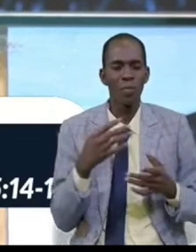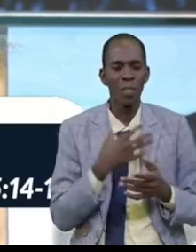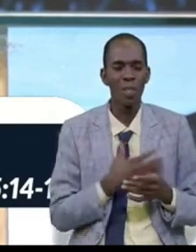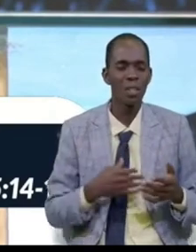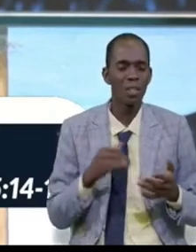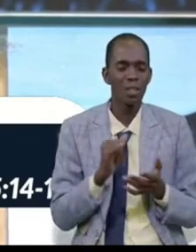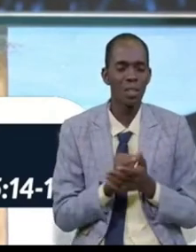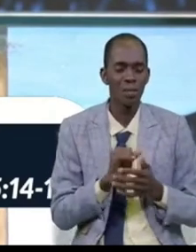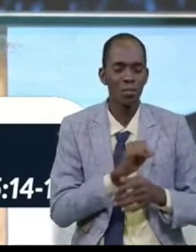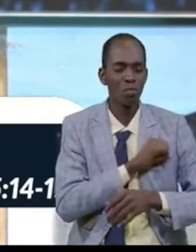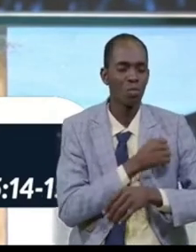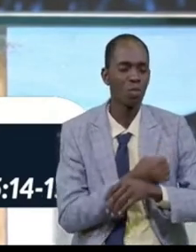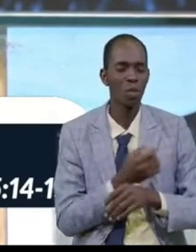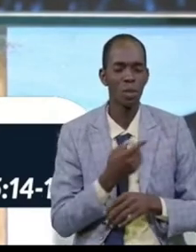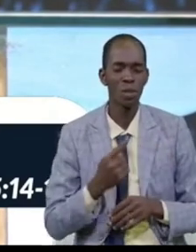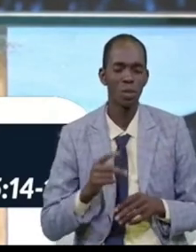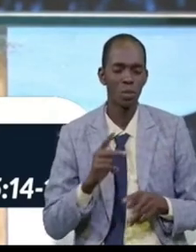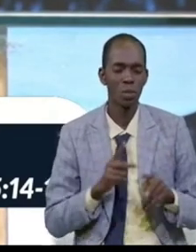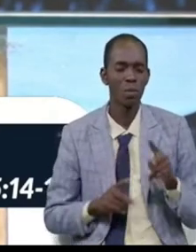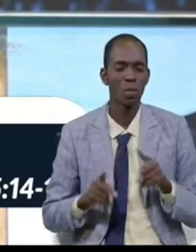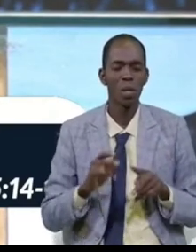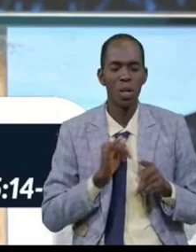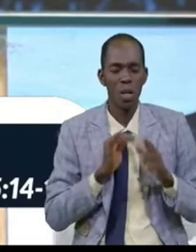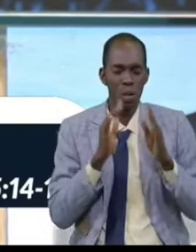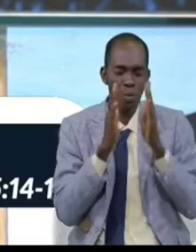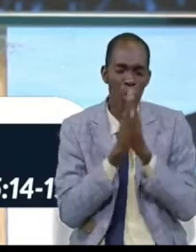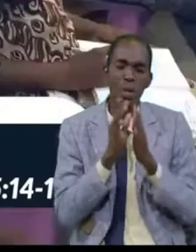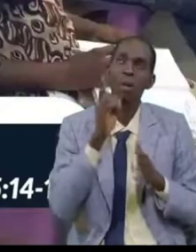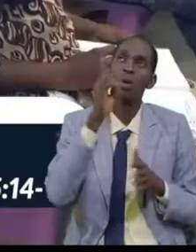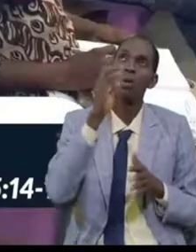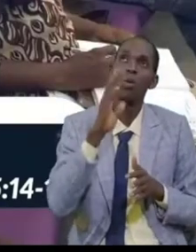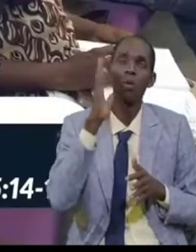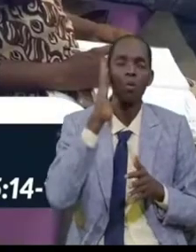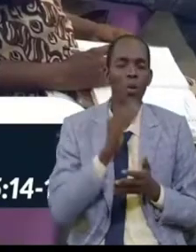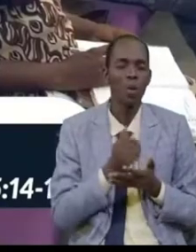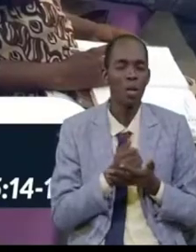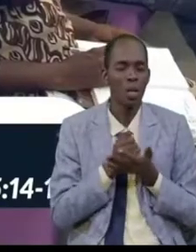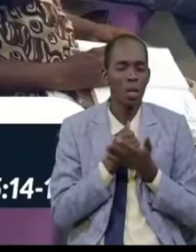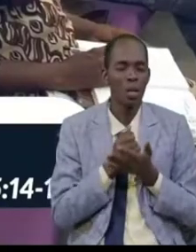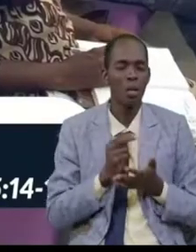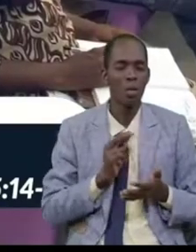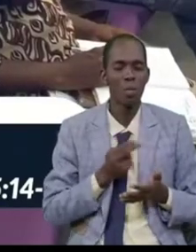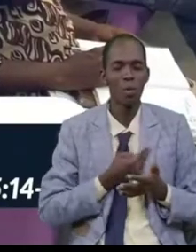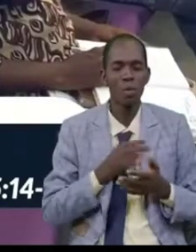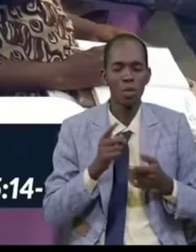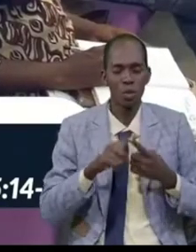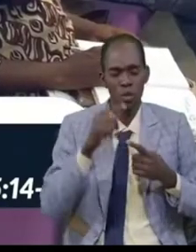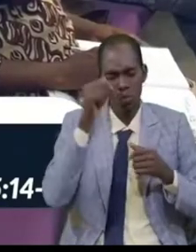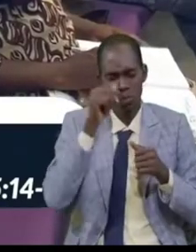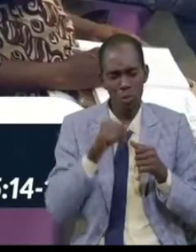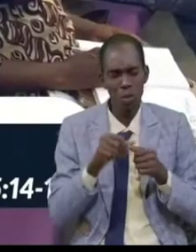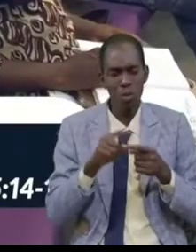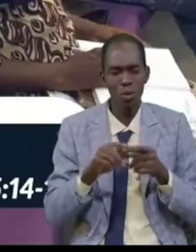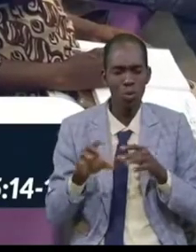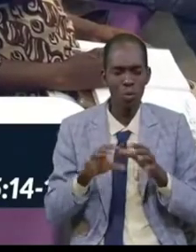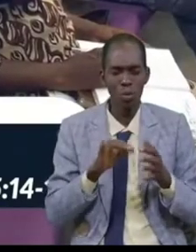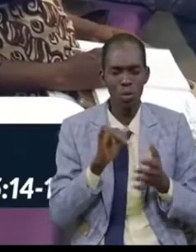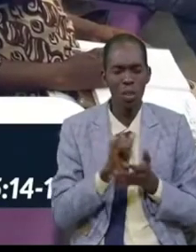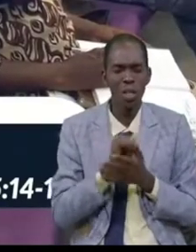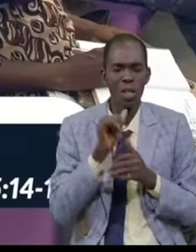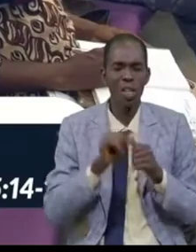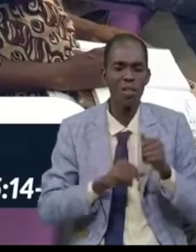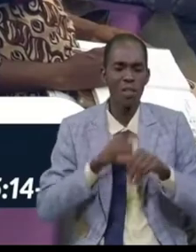the feeble knees. I pray God will help us to remember to do that every time,